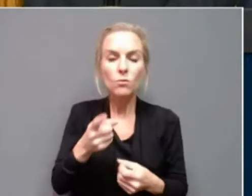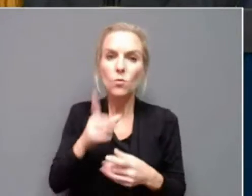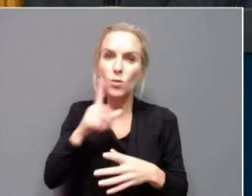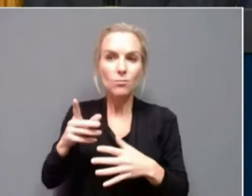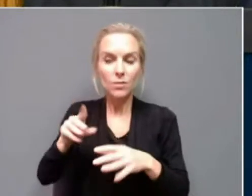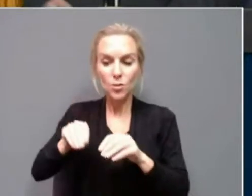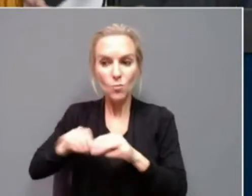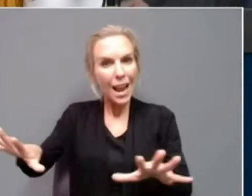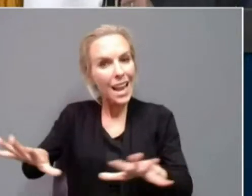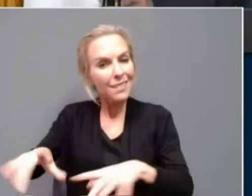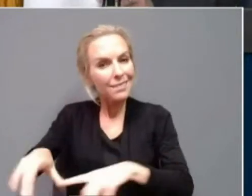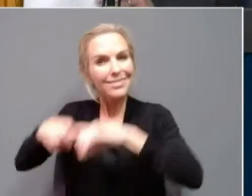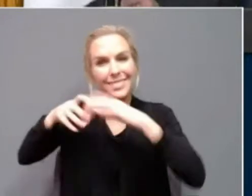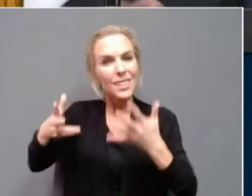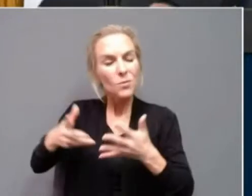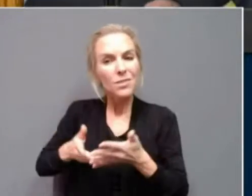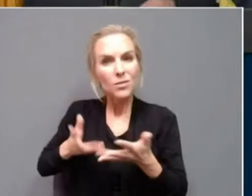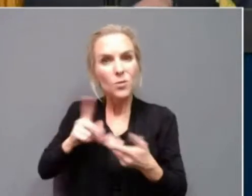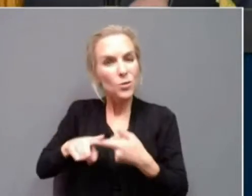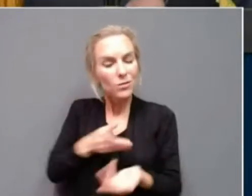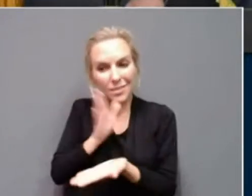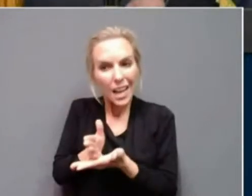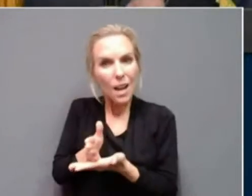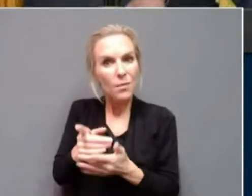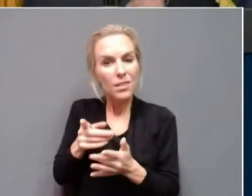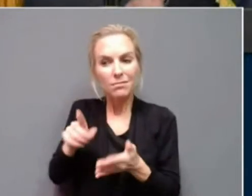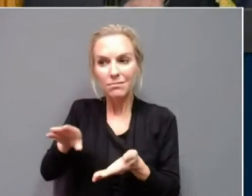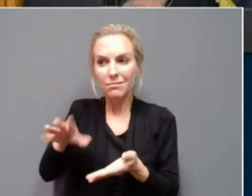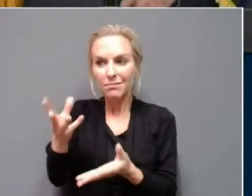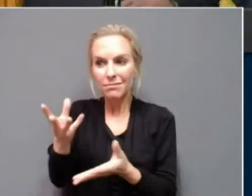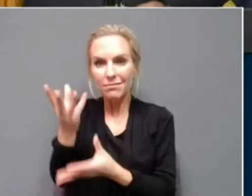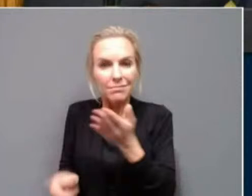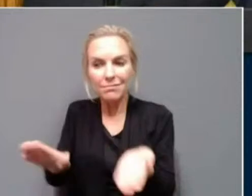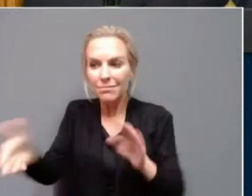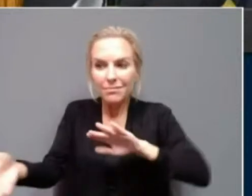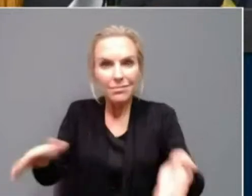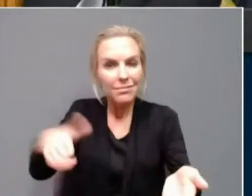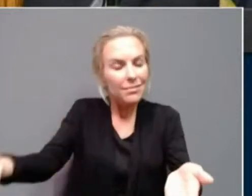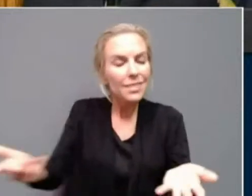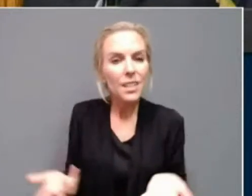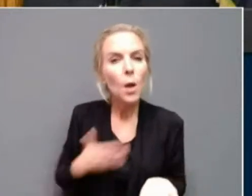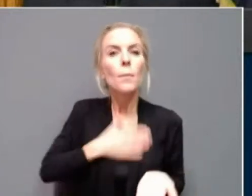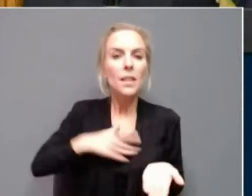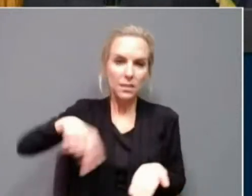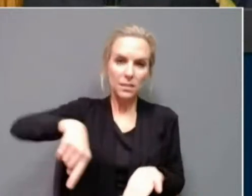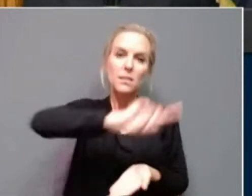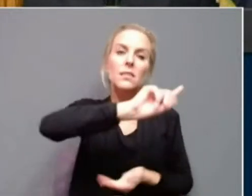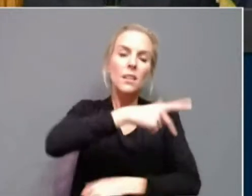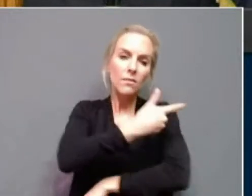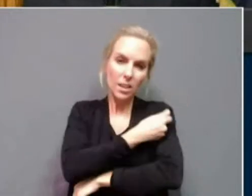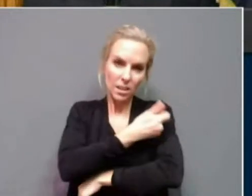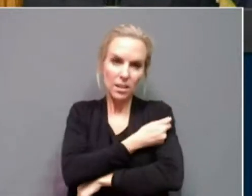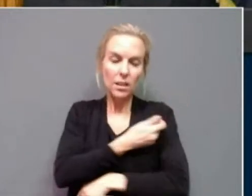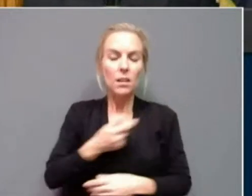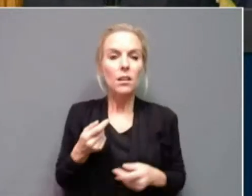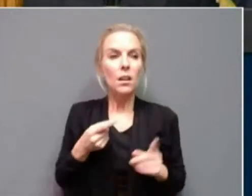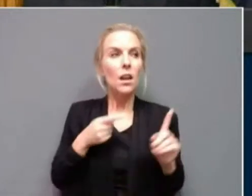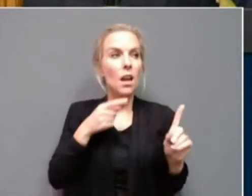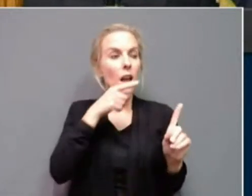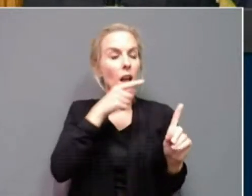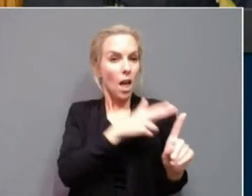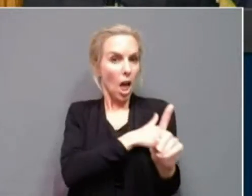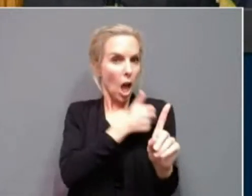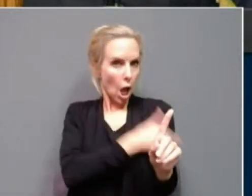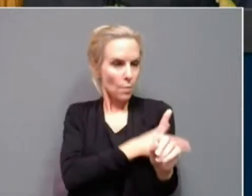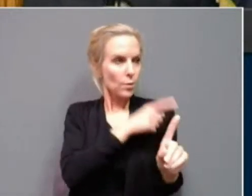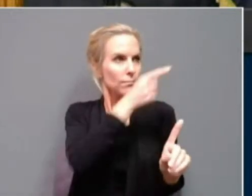want to stop it from killing people. Please get vaccinated. And everything we are hearing from our hospitals, we're seeing in our